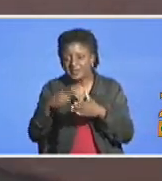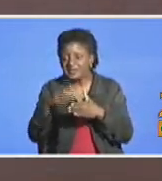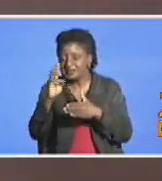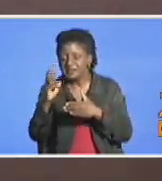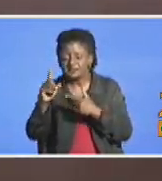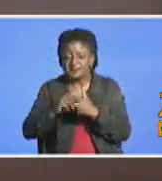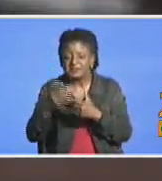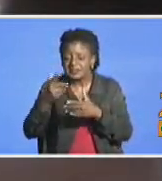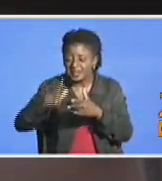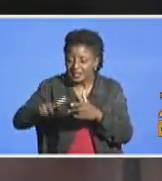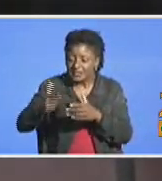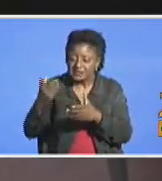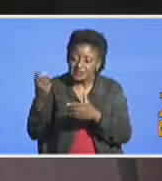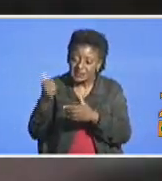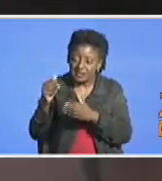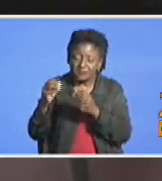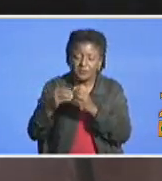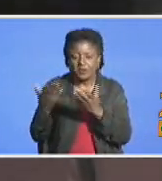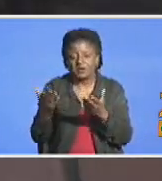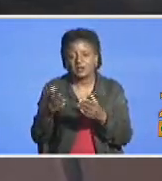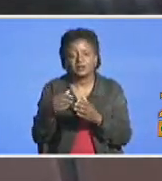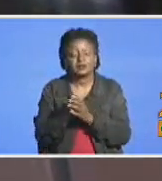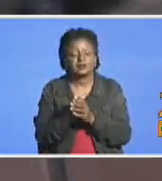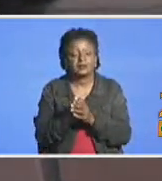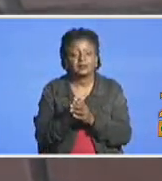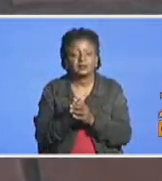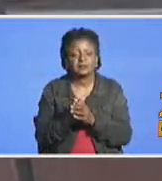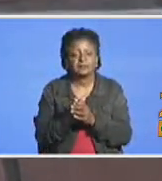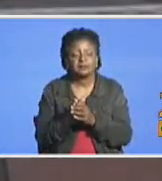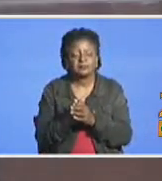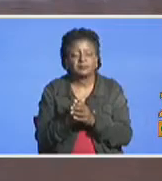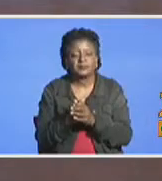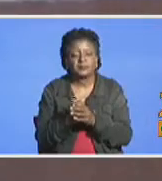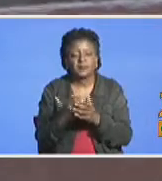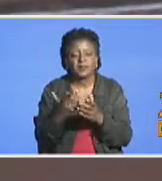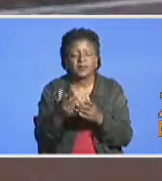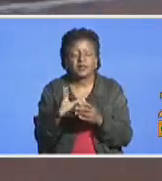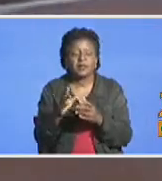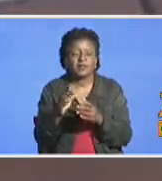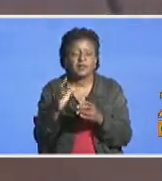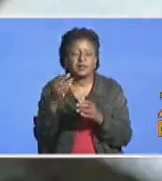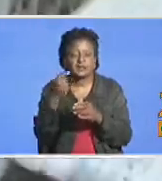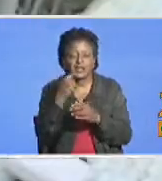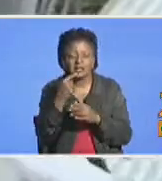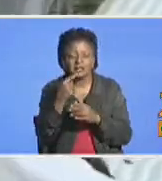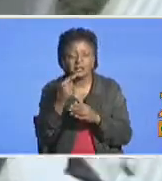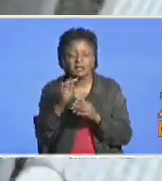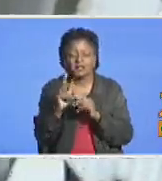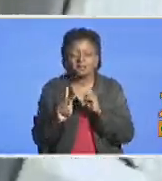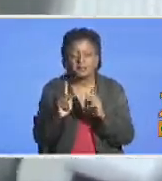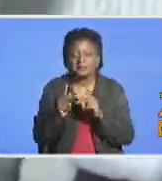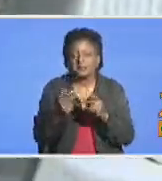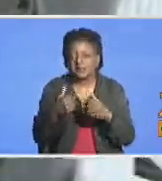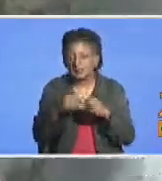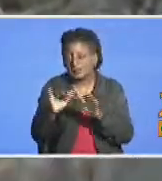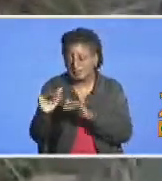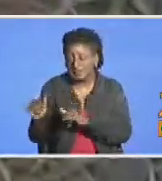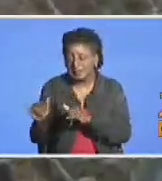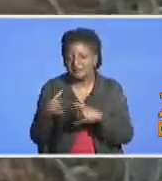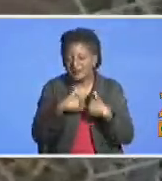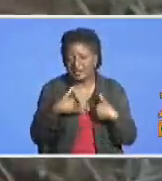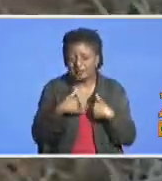worries, however, that unwanted animals may be abandoned on roadsides or tossed into waterways, falling victim to